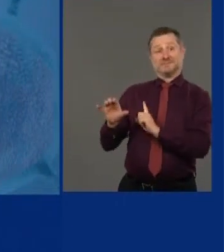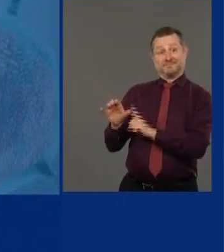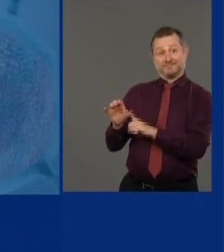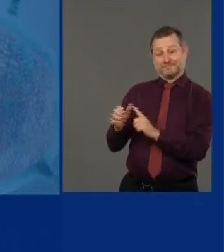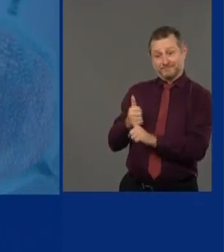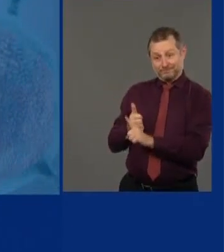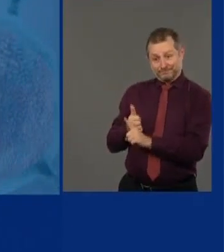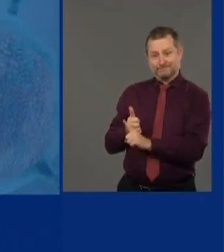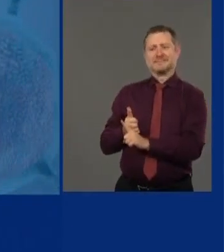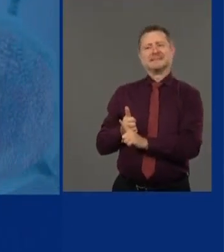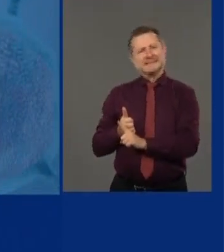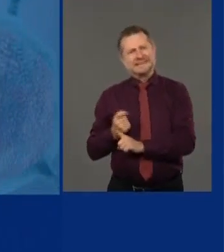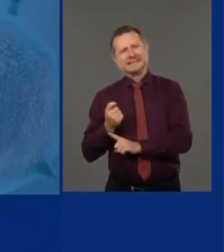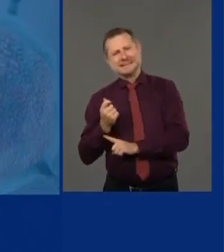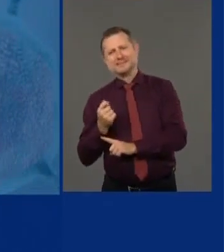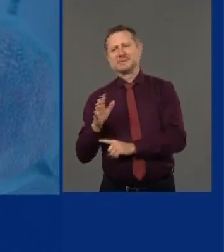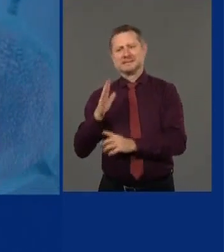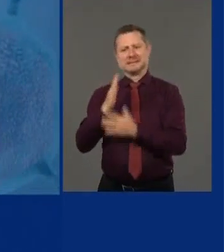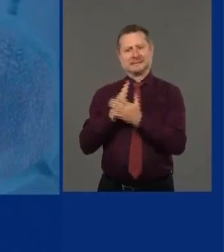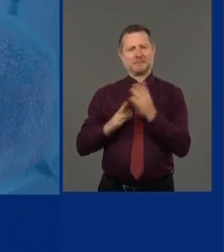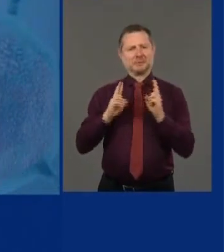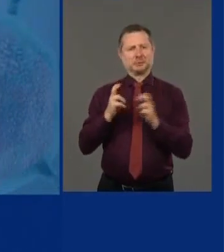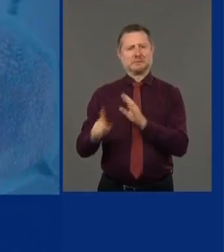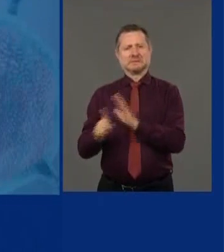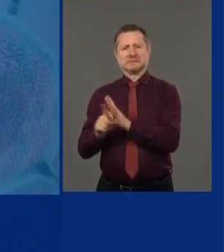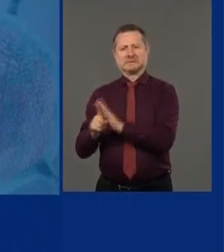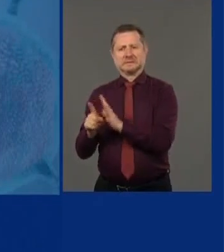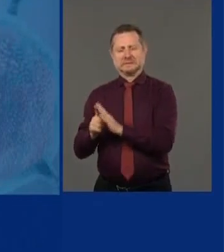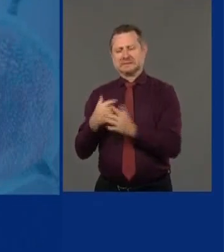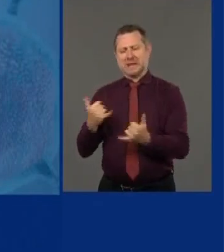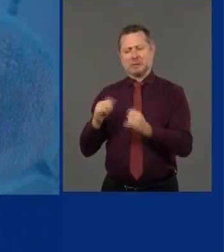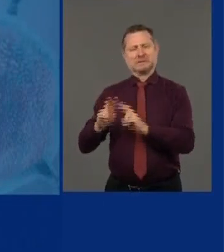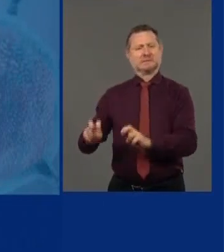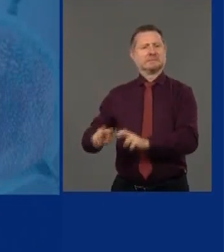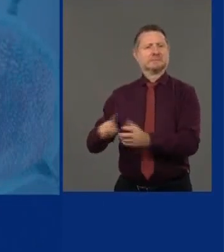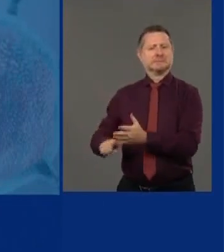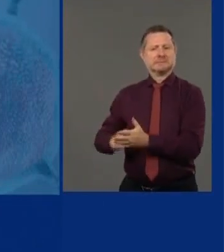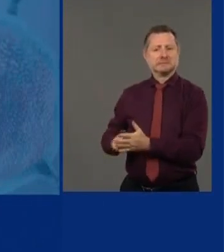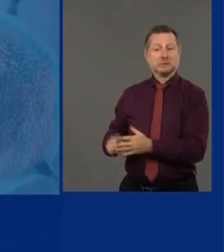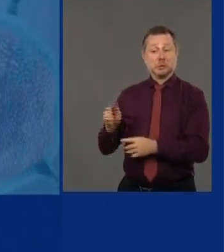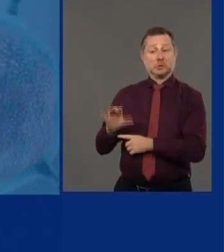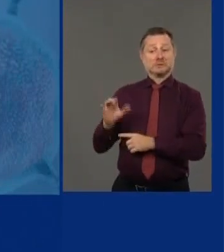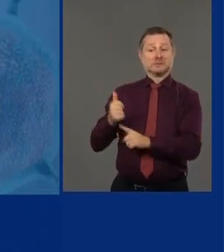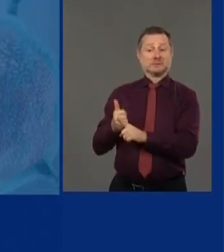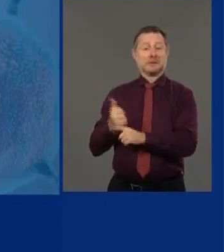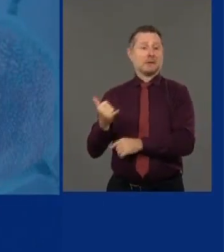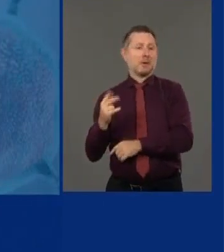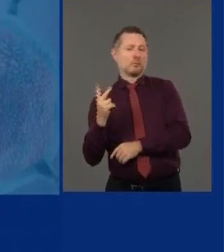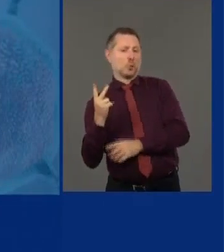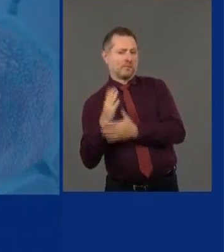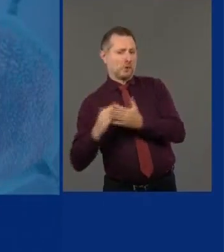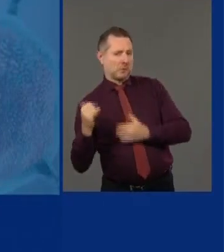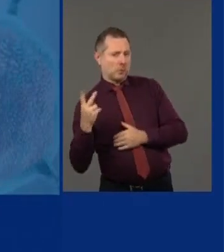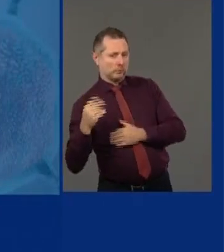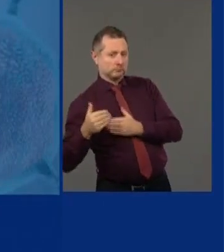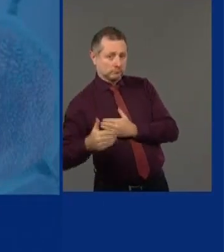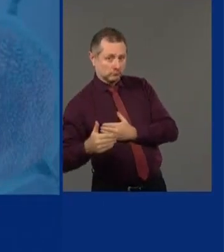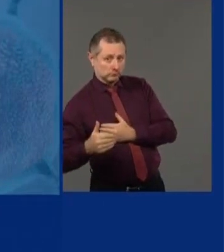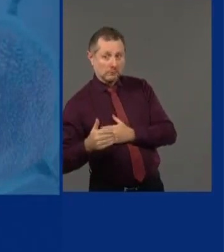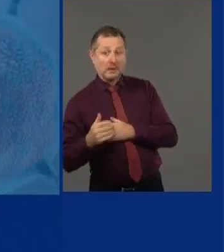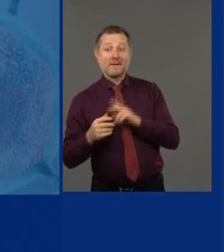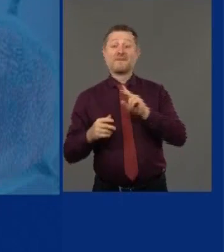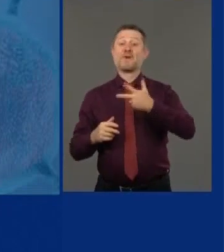have complications that we are studying now. New York City is currently in phase two. Phase three would